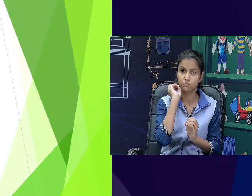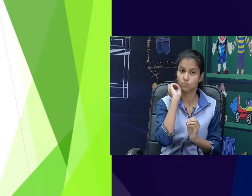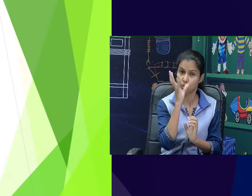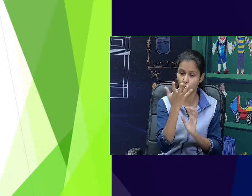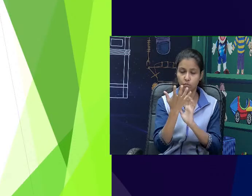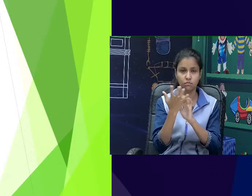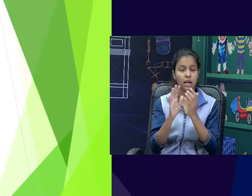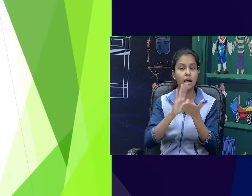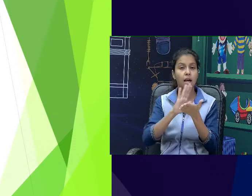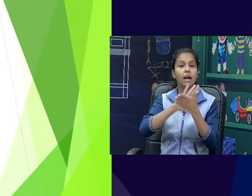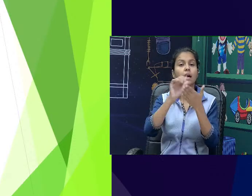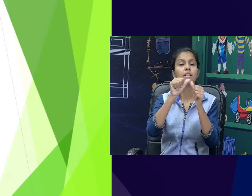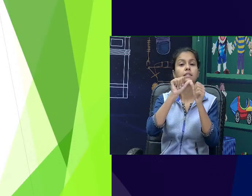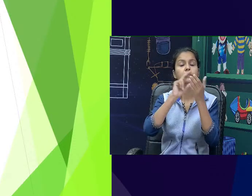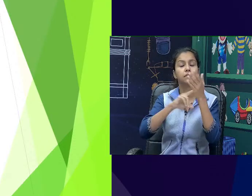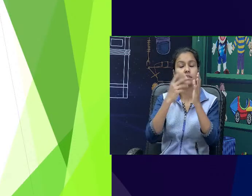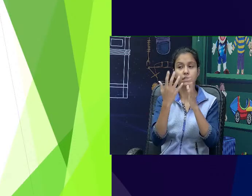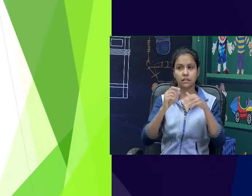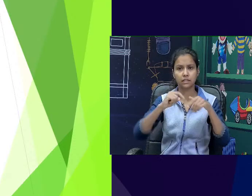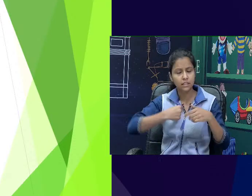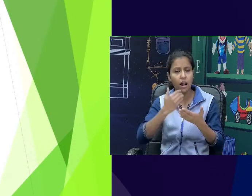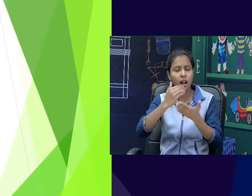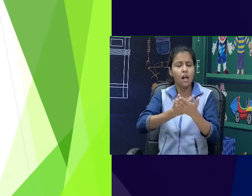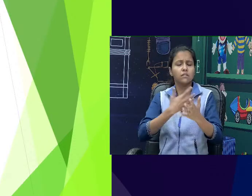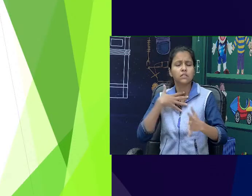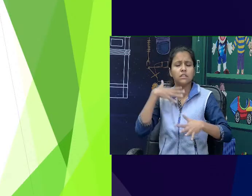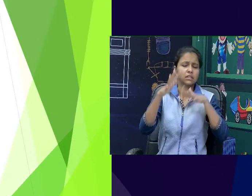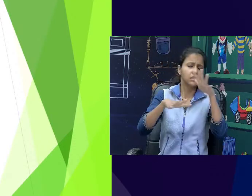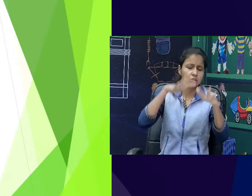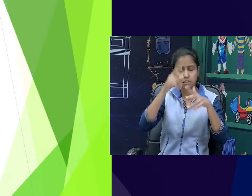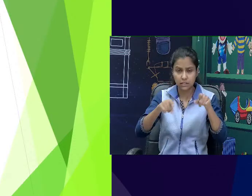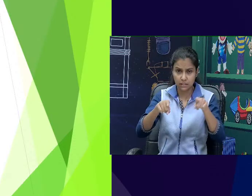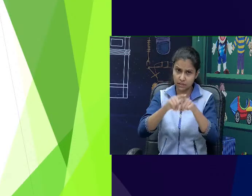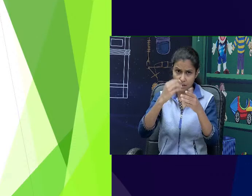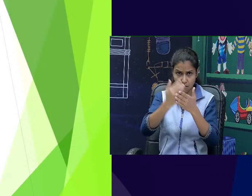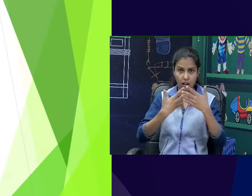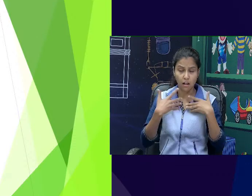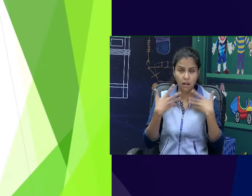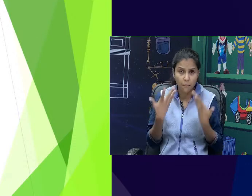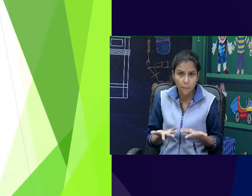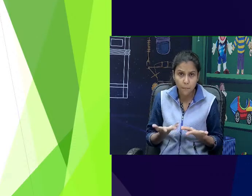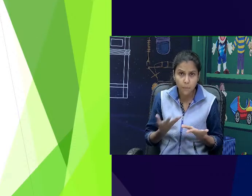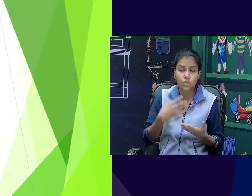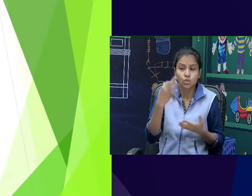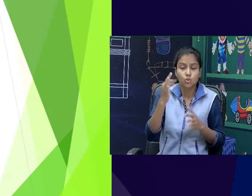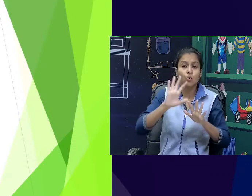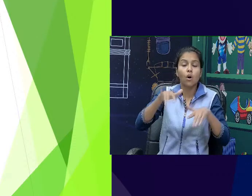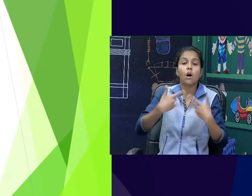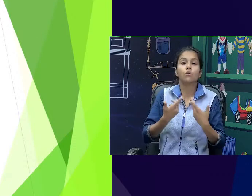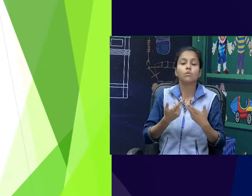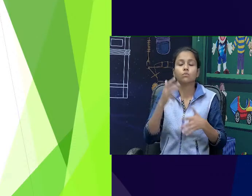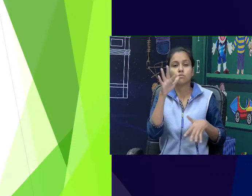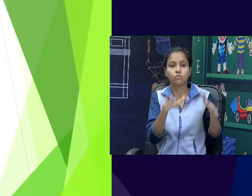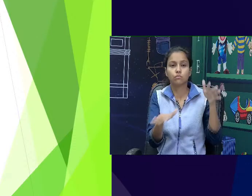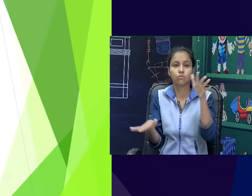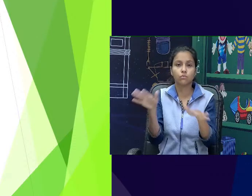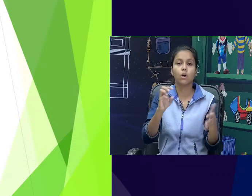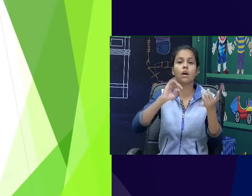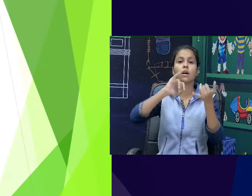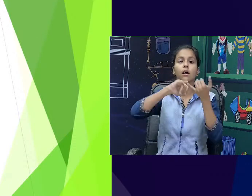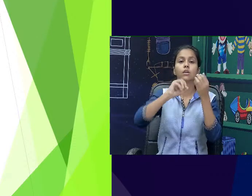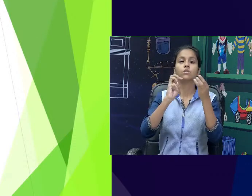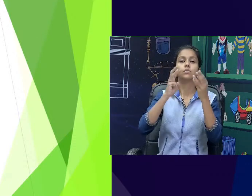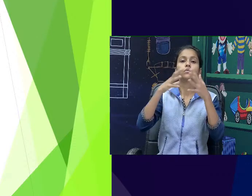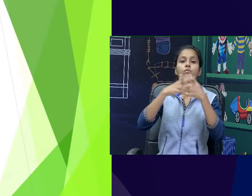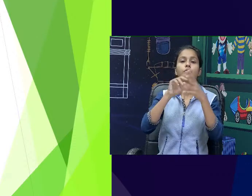started to try and save himself, but it was all in vain because the author did not know how to swim. As he did not know how